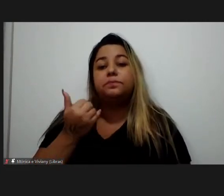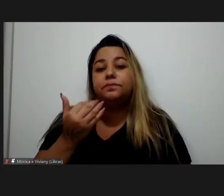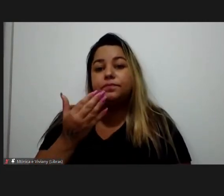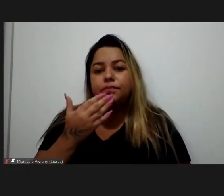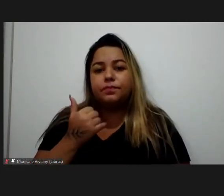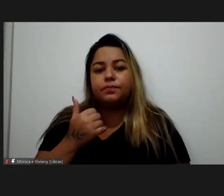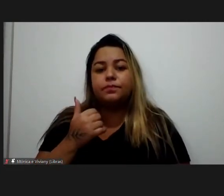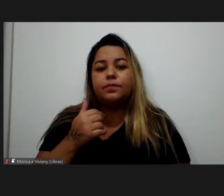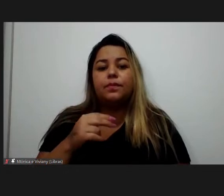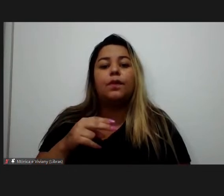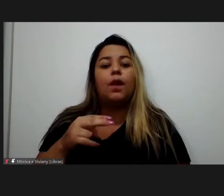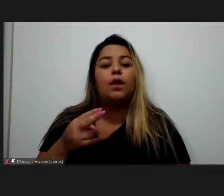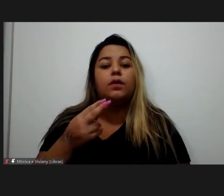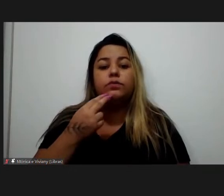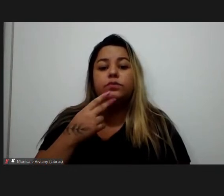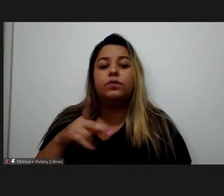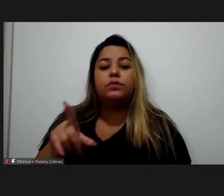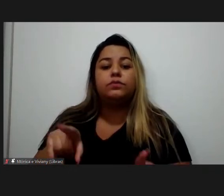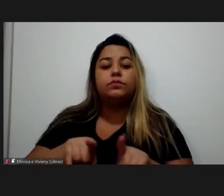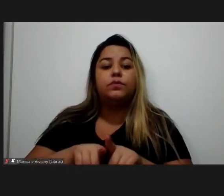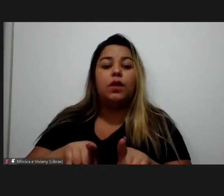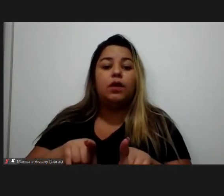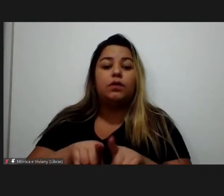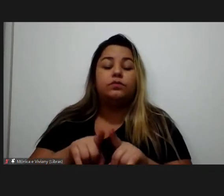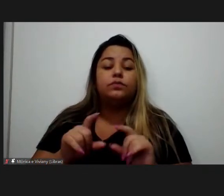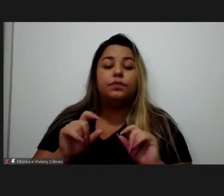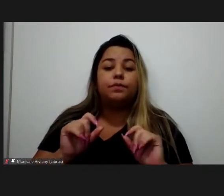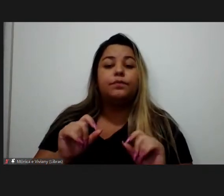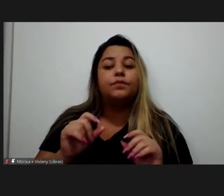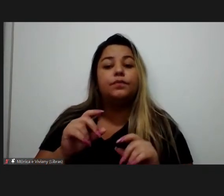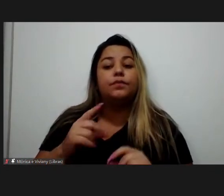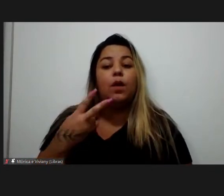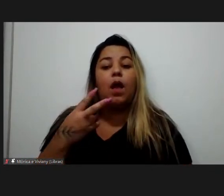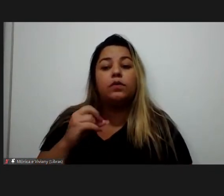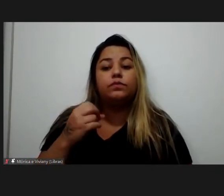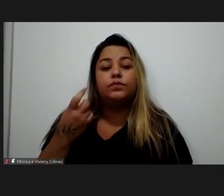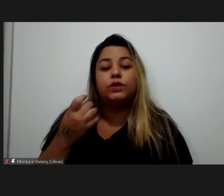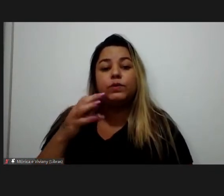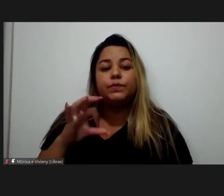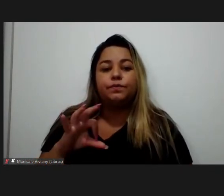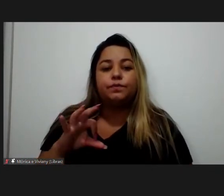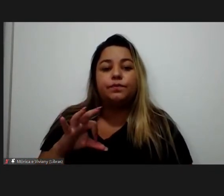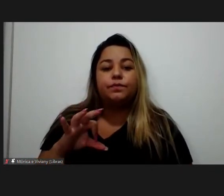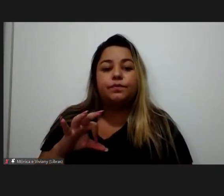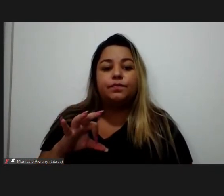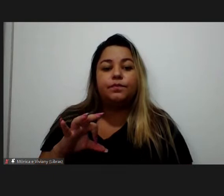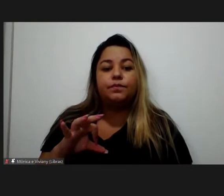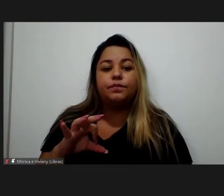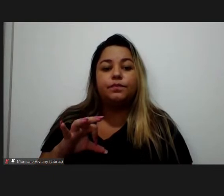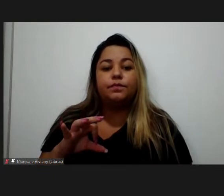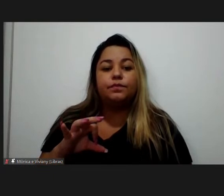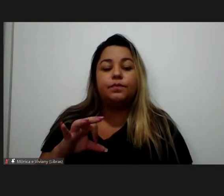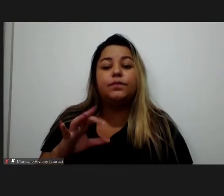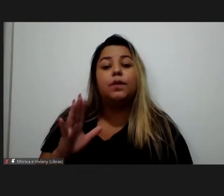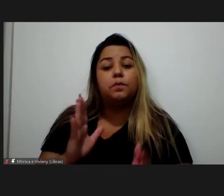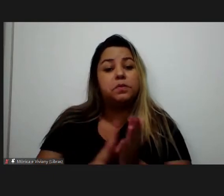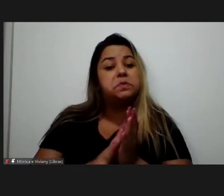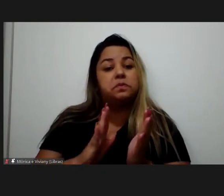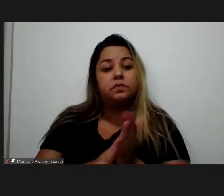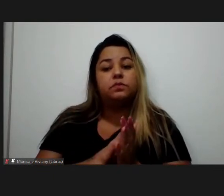of the taking back of the health of